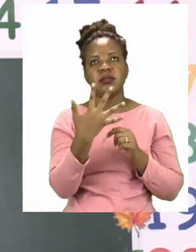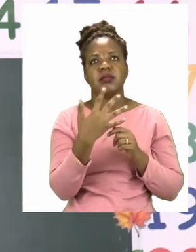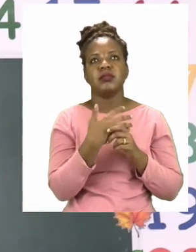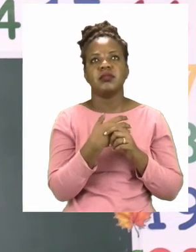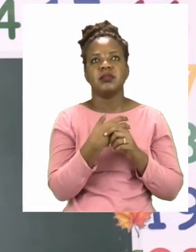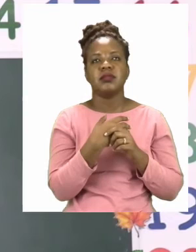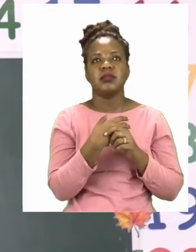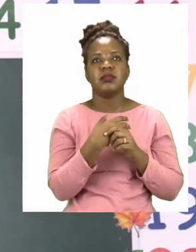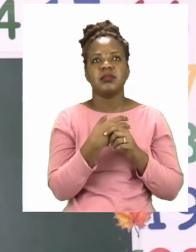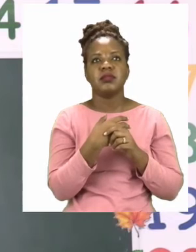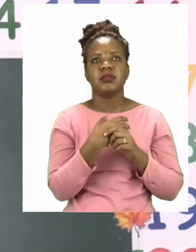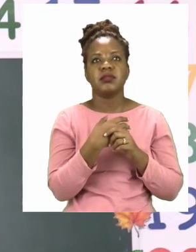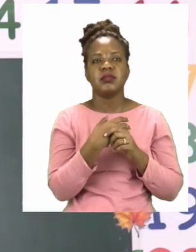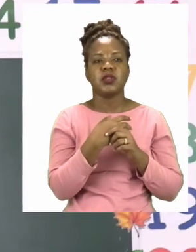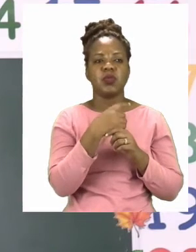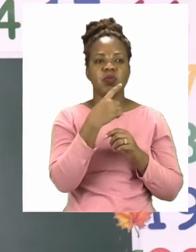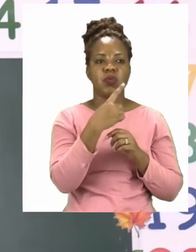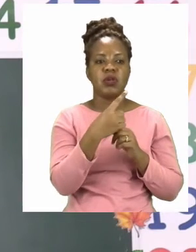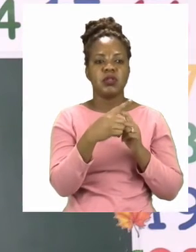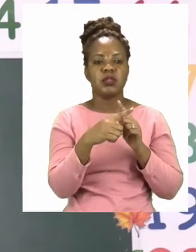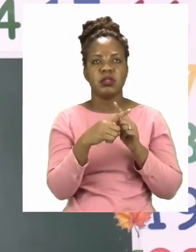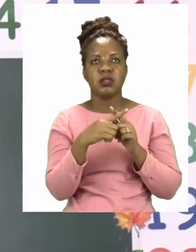So anything that is 1 times is